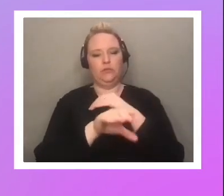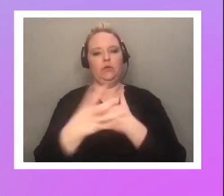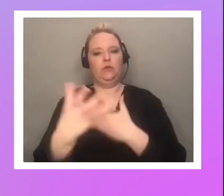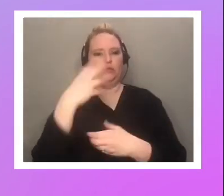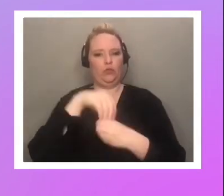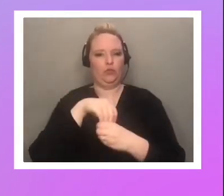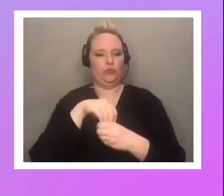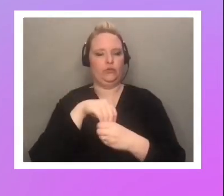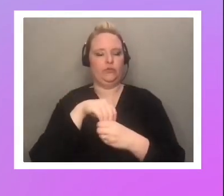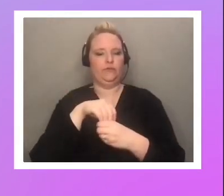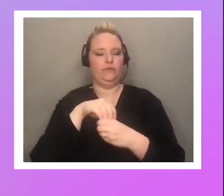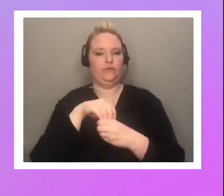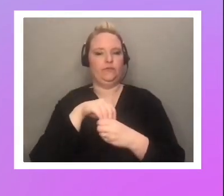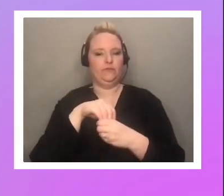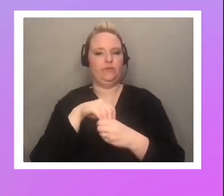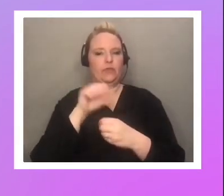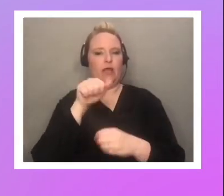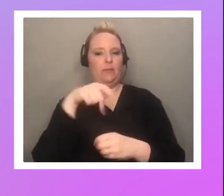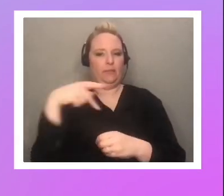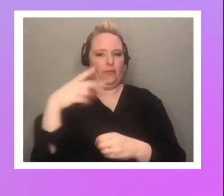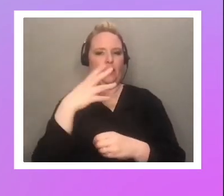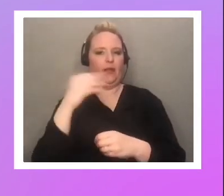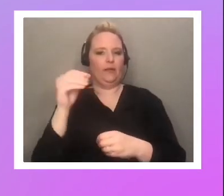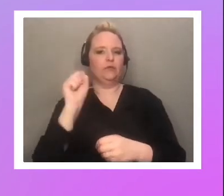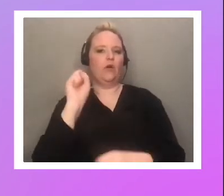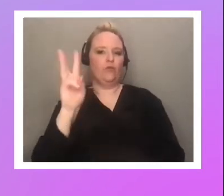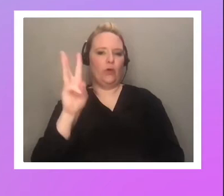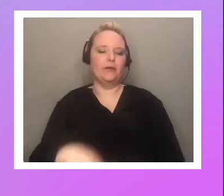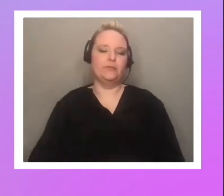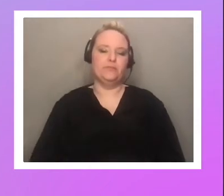inclusive applications and software.